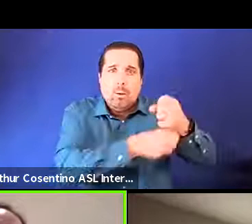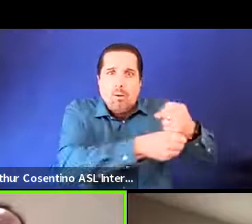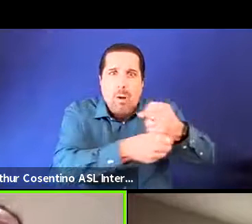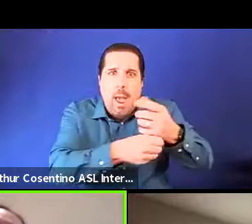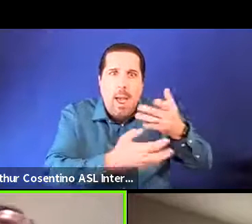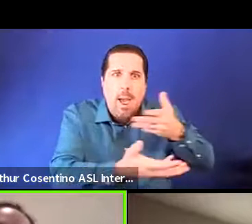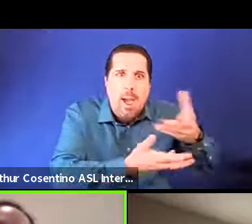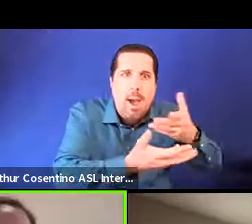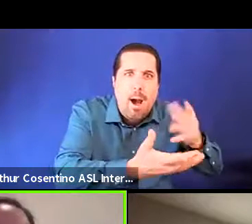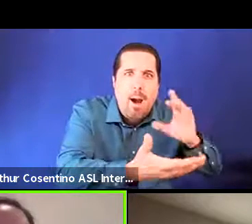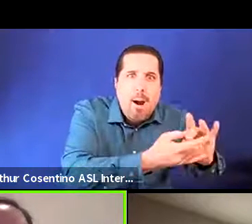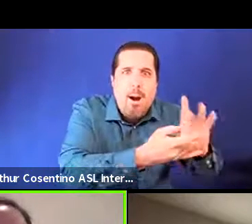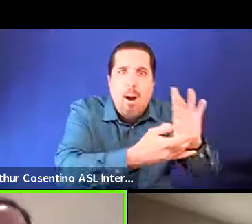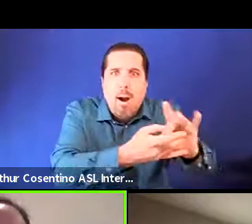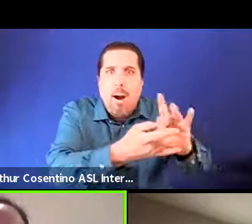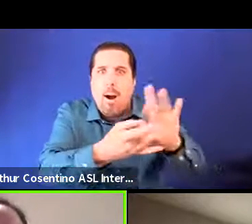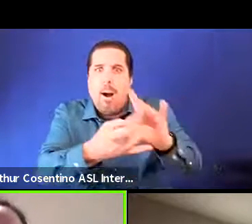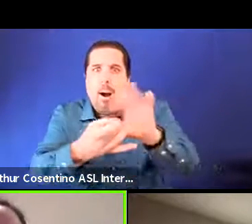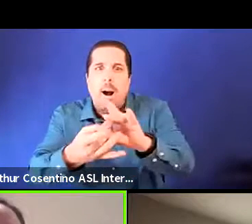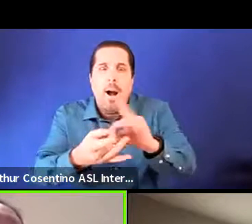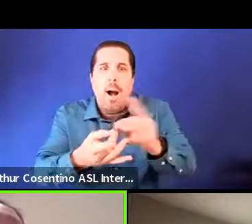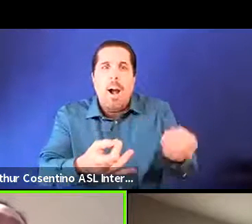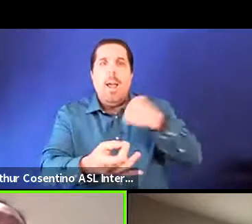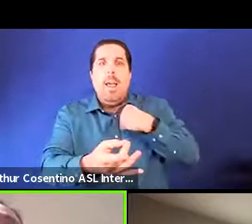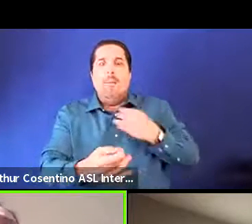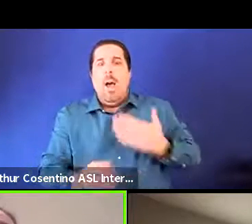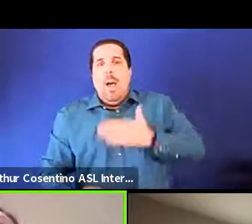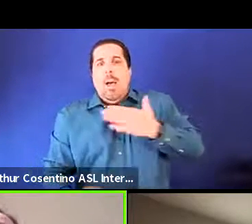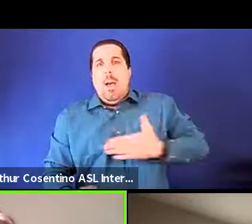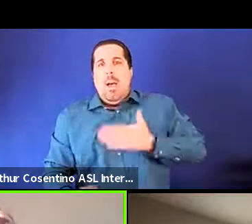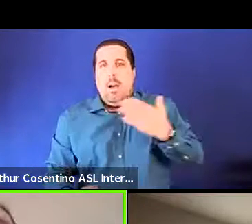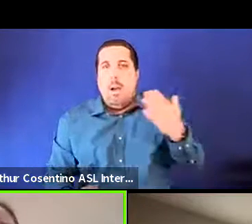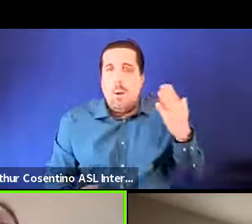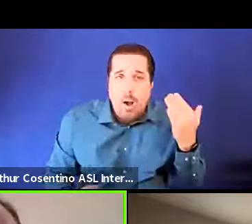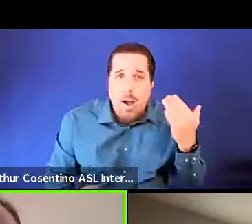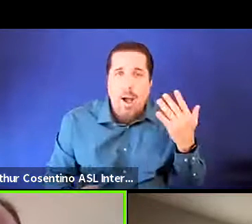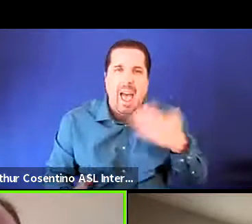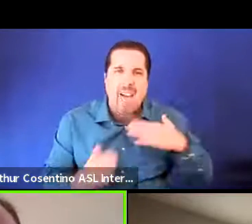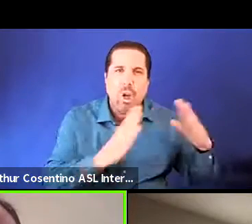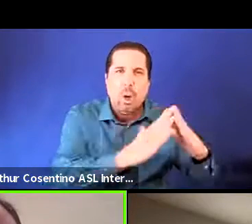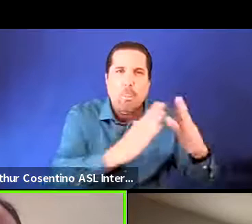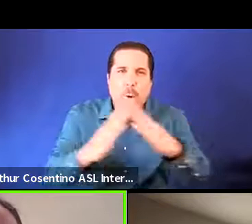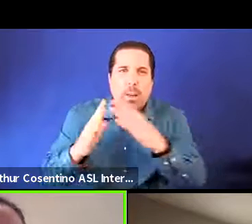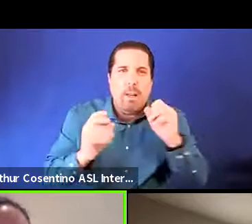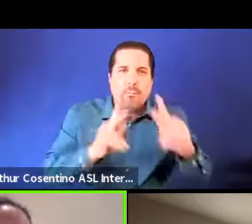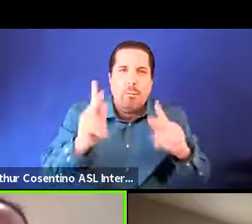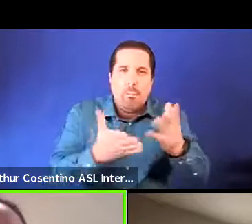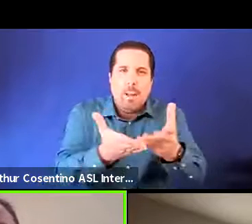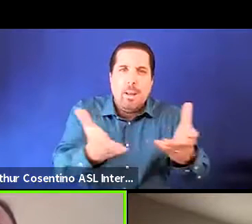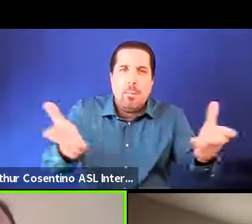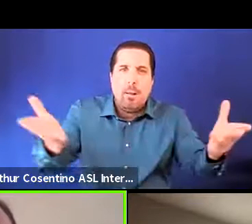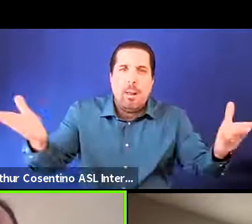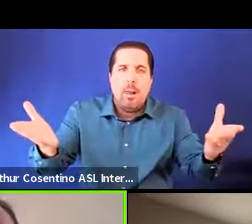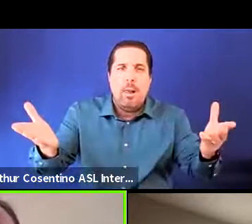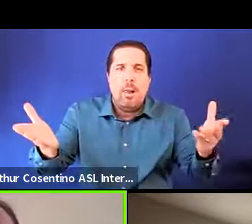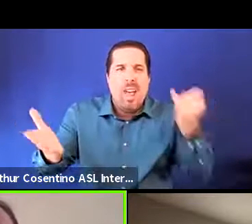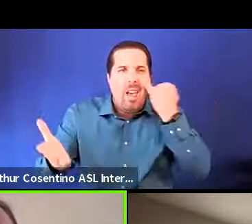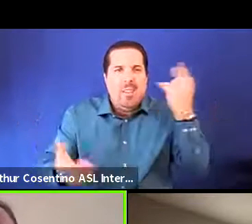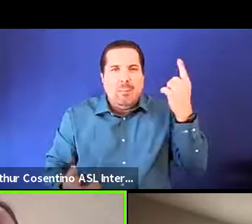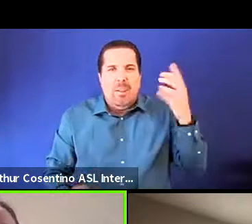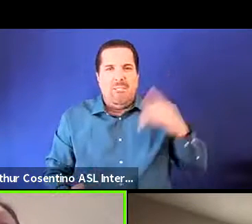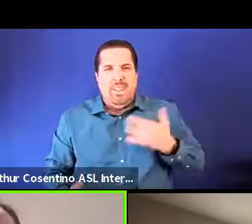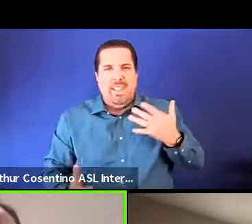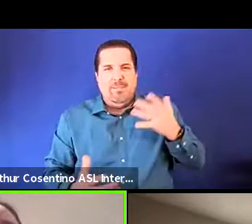brings me like so much happiness to be able to now to have like a community of people that when like things feel weird or